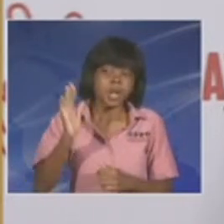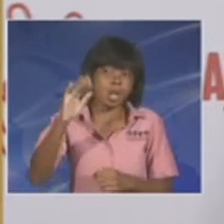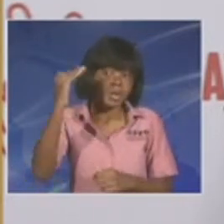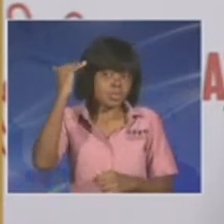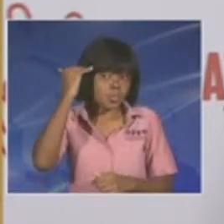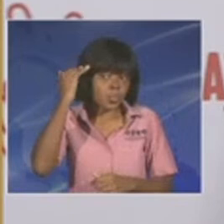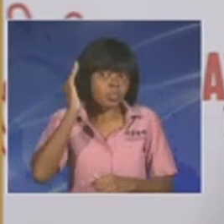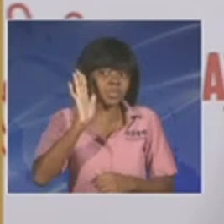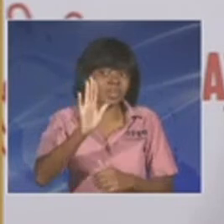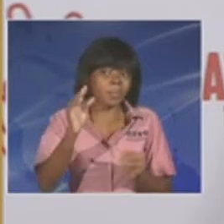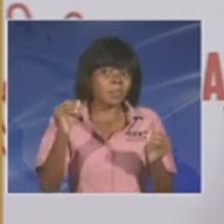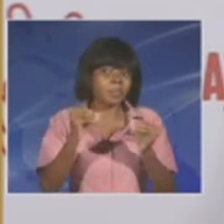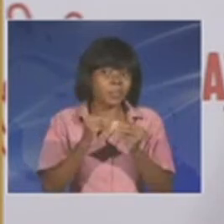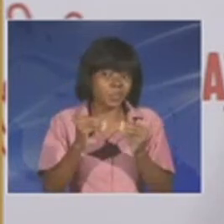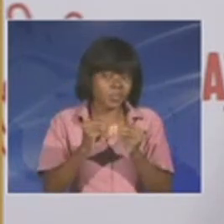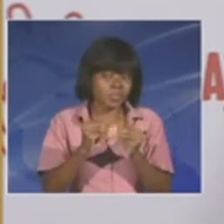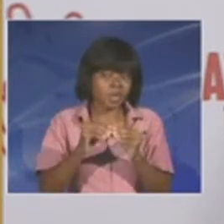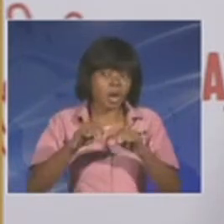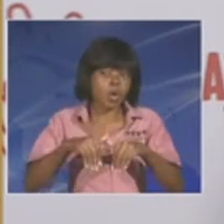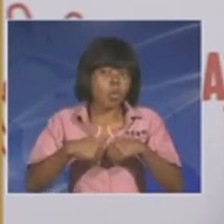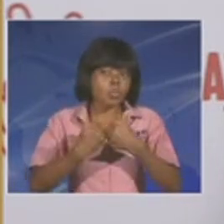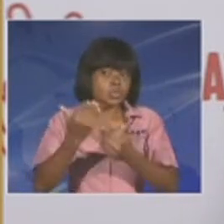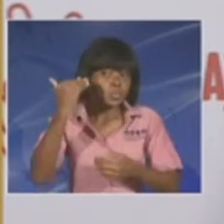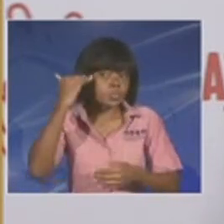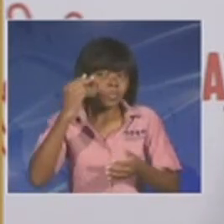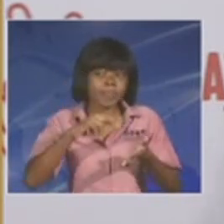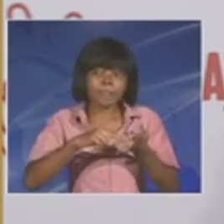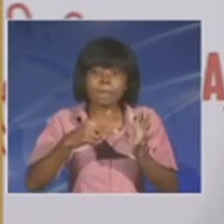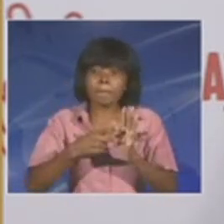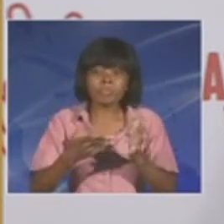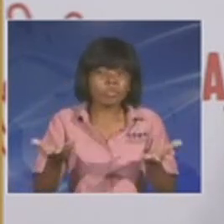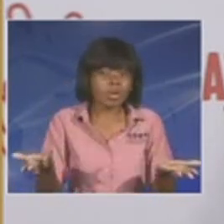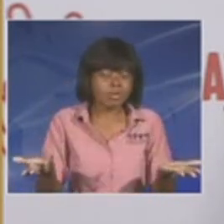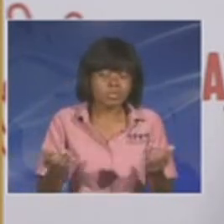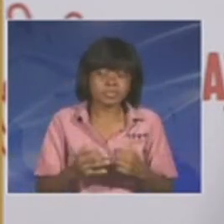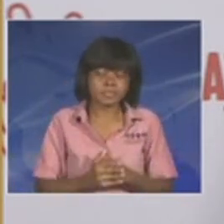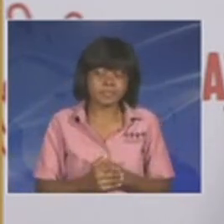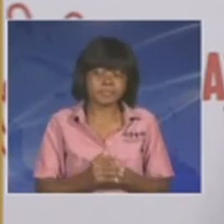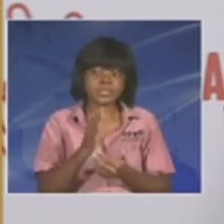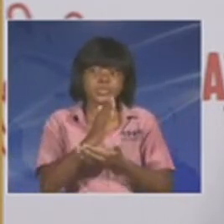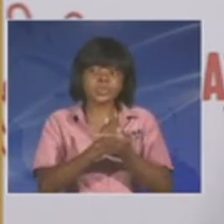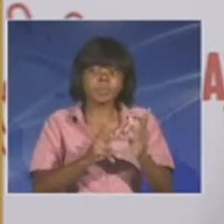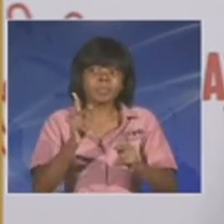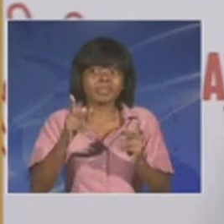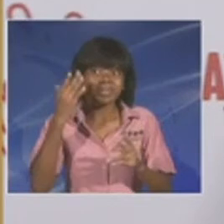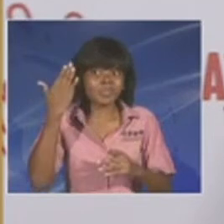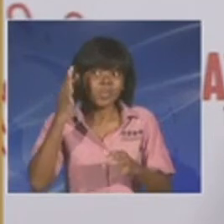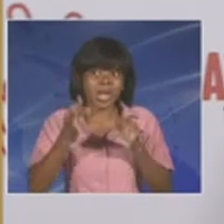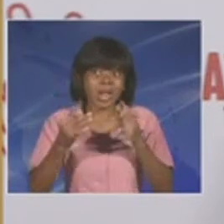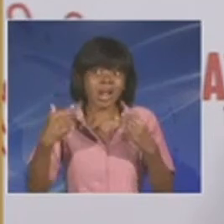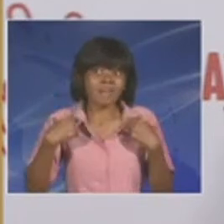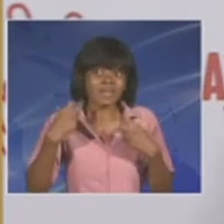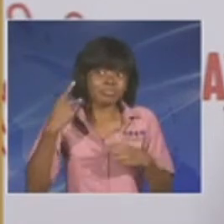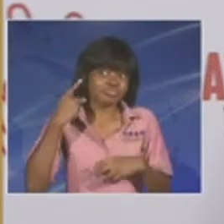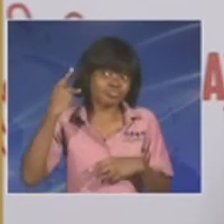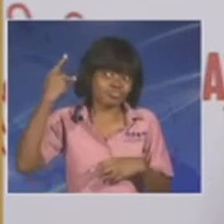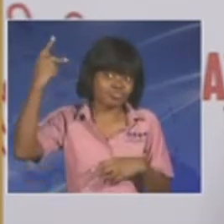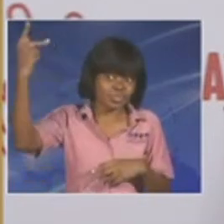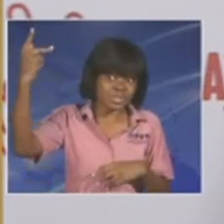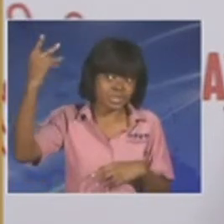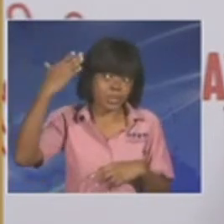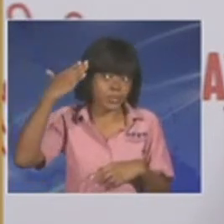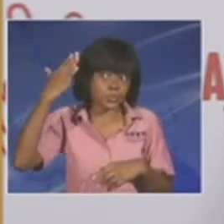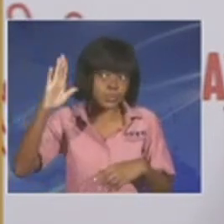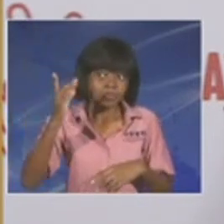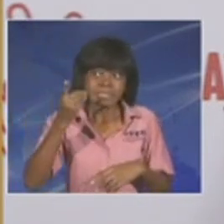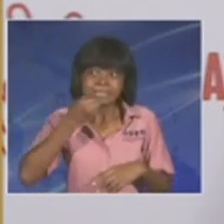We need to know our numbers. How do you know your numbers? By having them checked. Some people do not know that they have high blood pressure. They don't know that they have diabetes